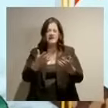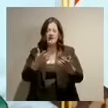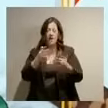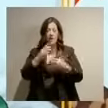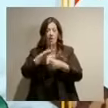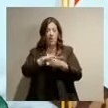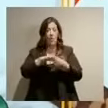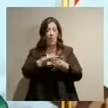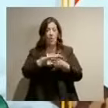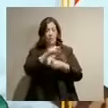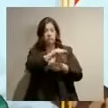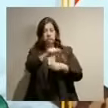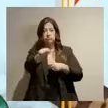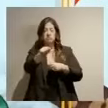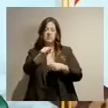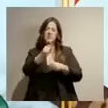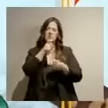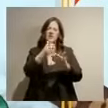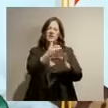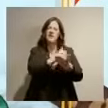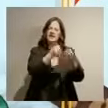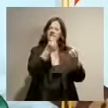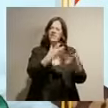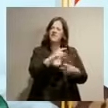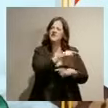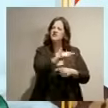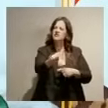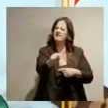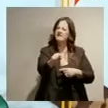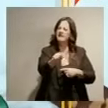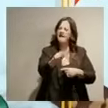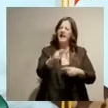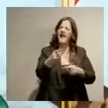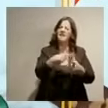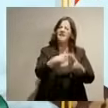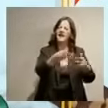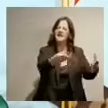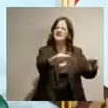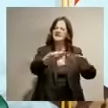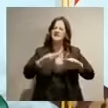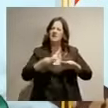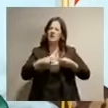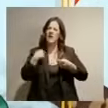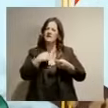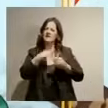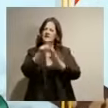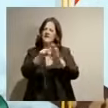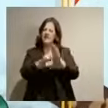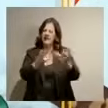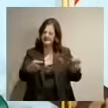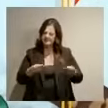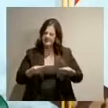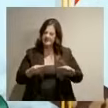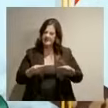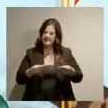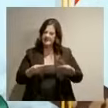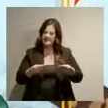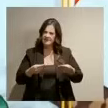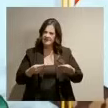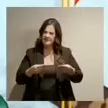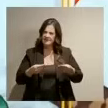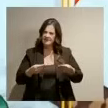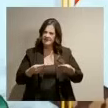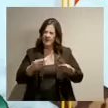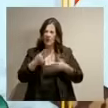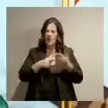appropriations, local data collection, and it's difficult at the state level. I say it often, localism is